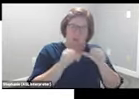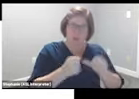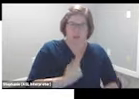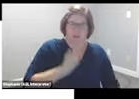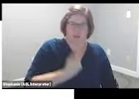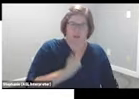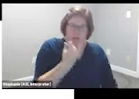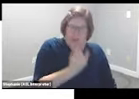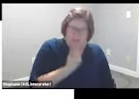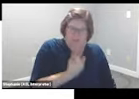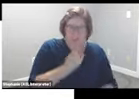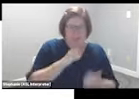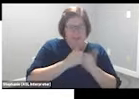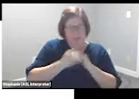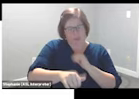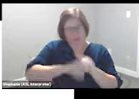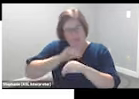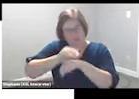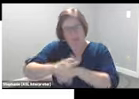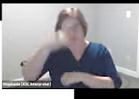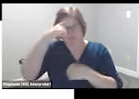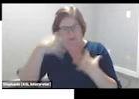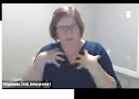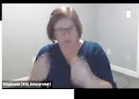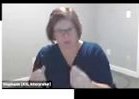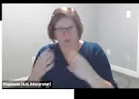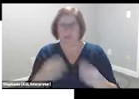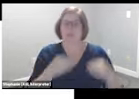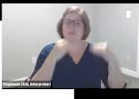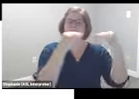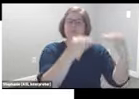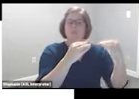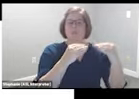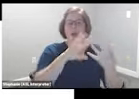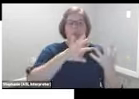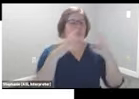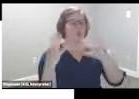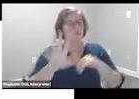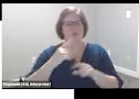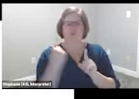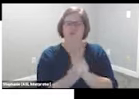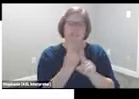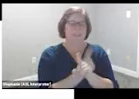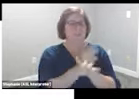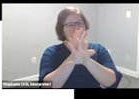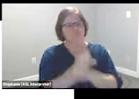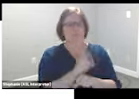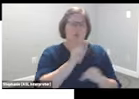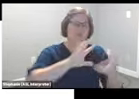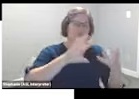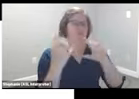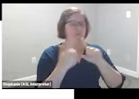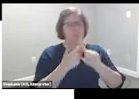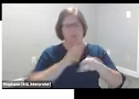health, disruption to routines, and again, the issue of inclusive mentorship and supervision and networking when